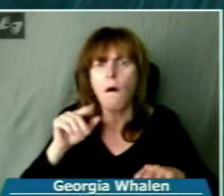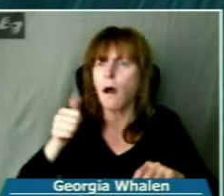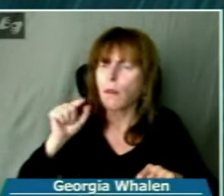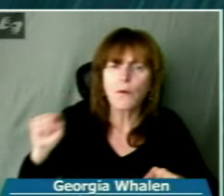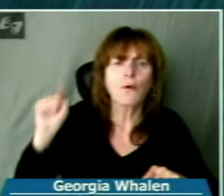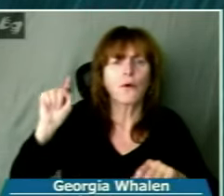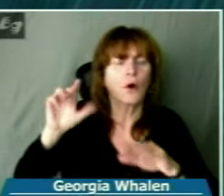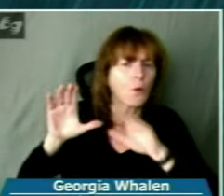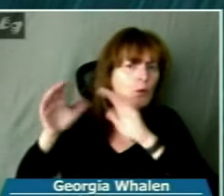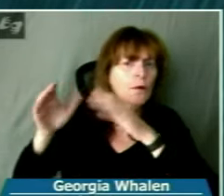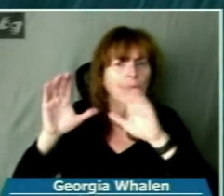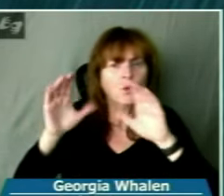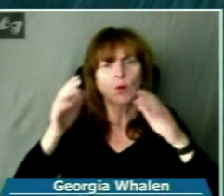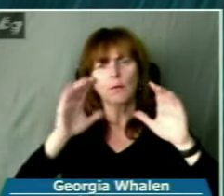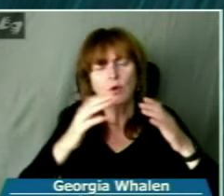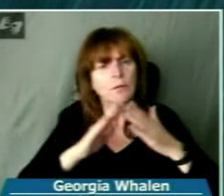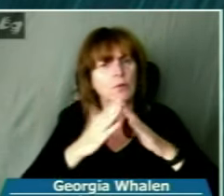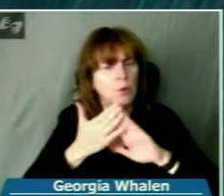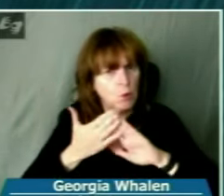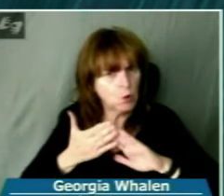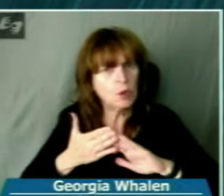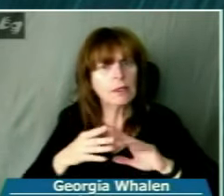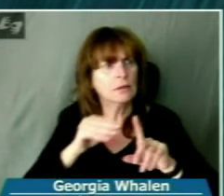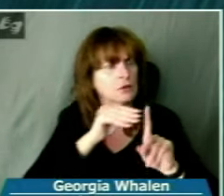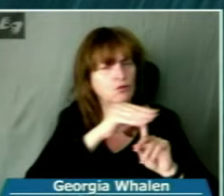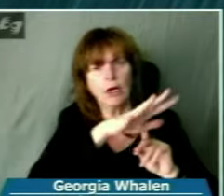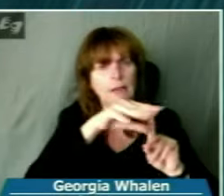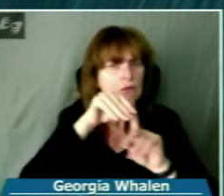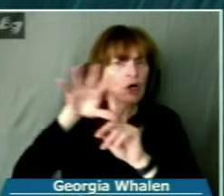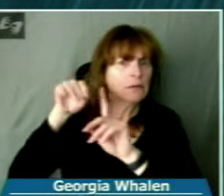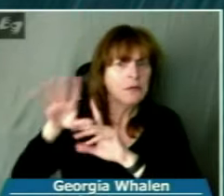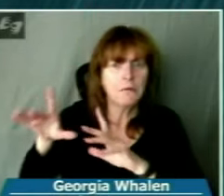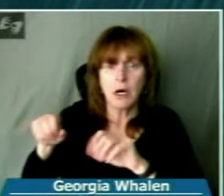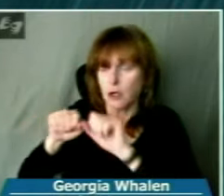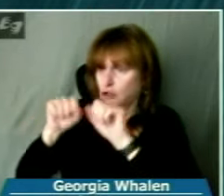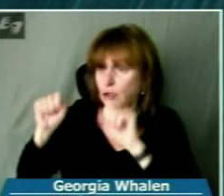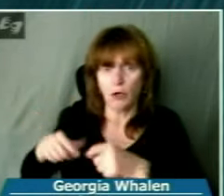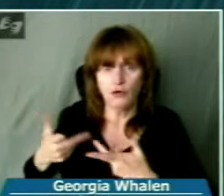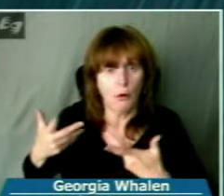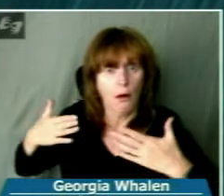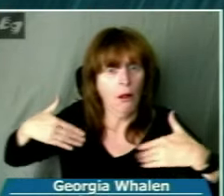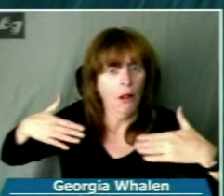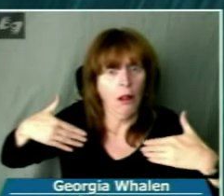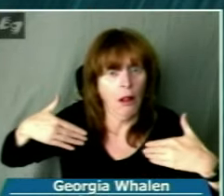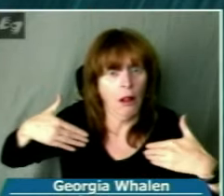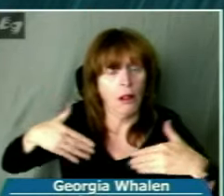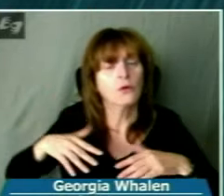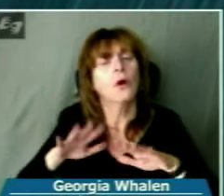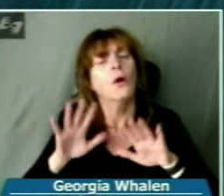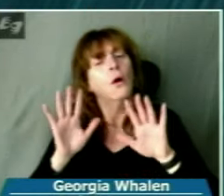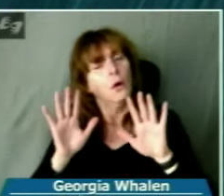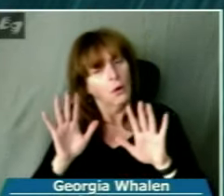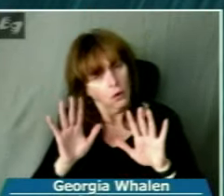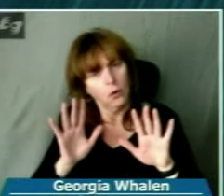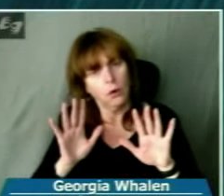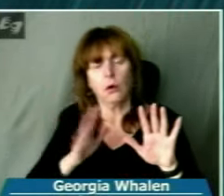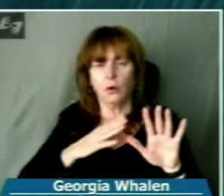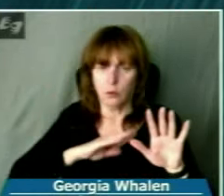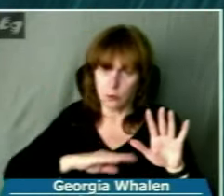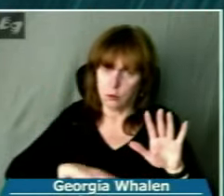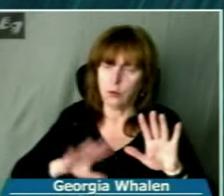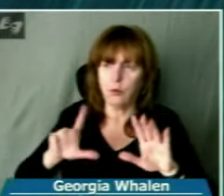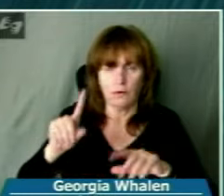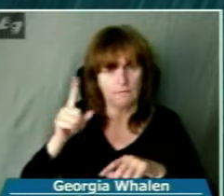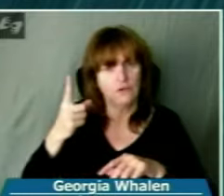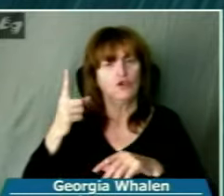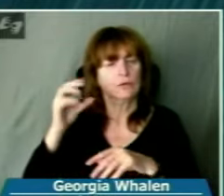but we have done great things. And that First Ontario Center allowed us to create more space with social distancing to allow